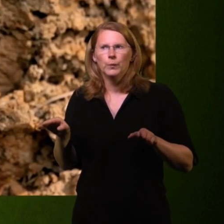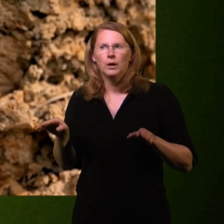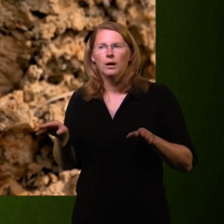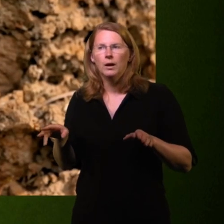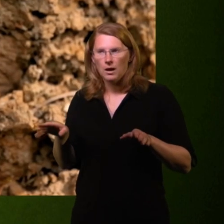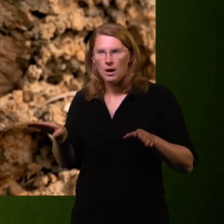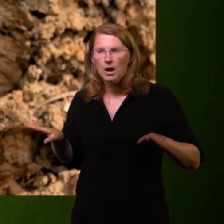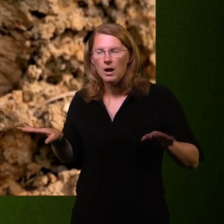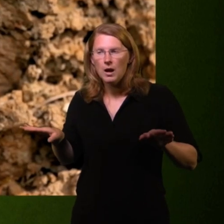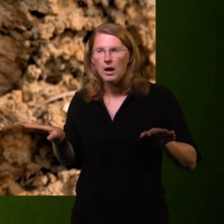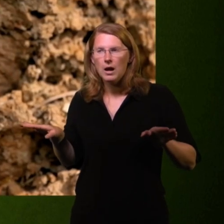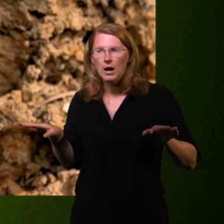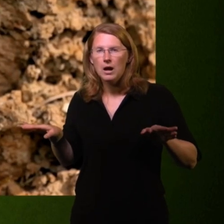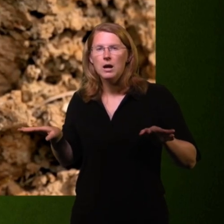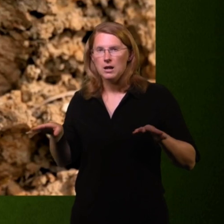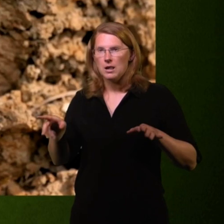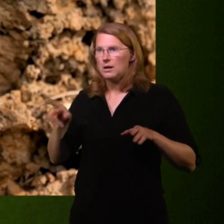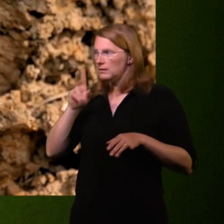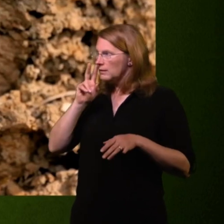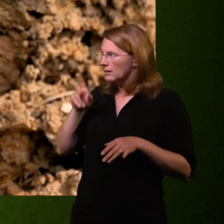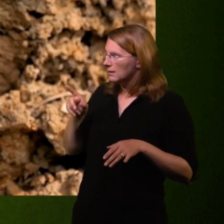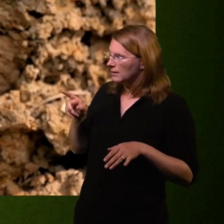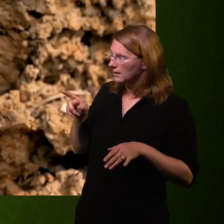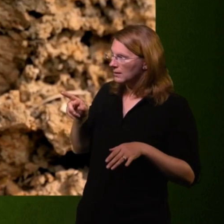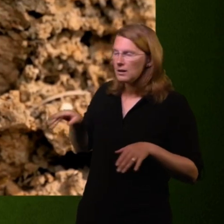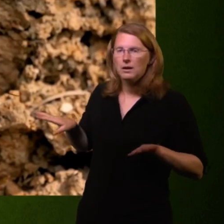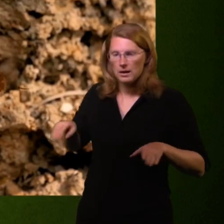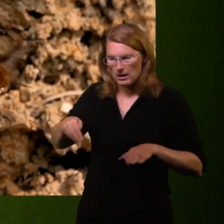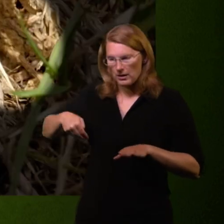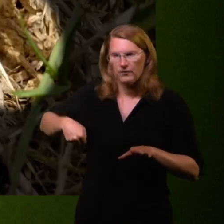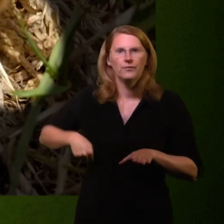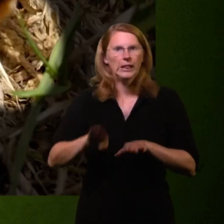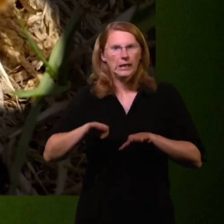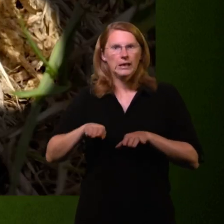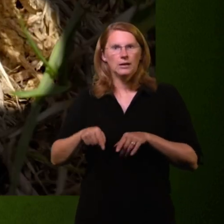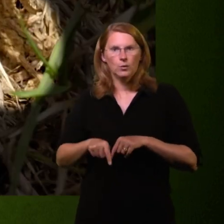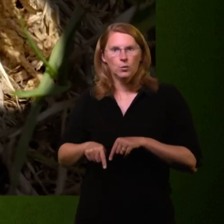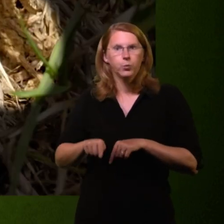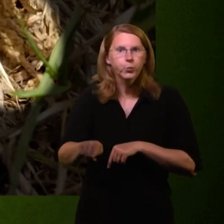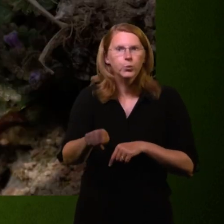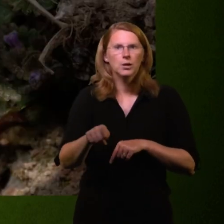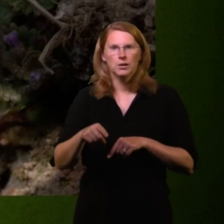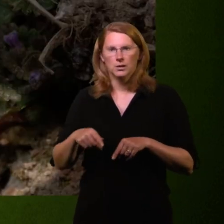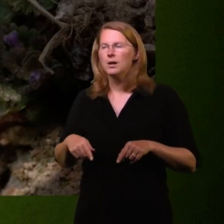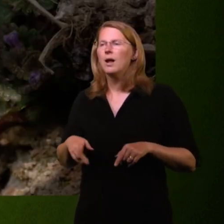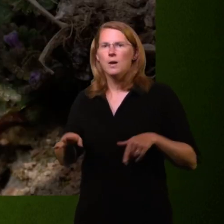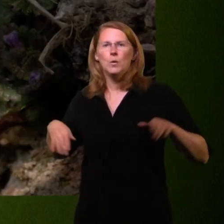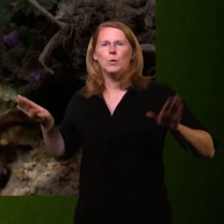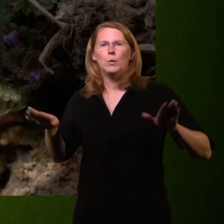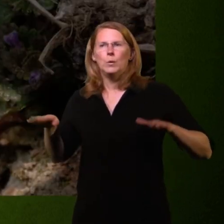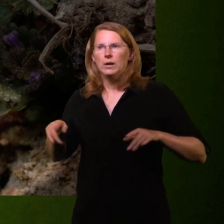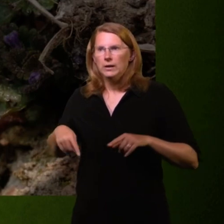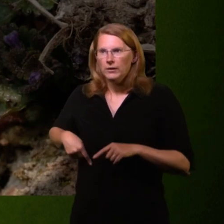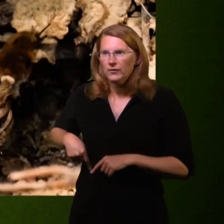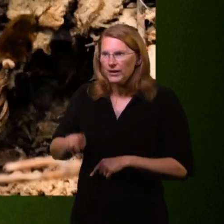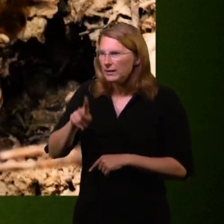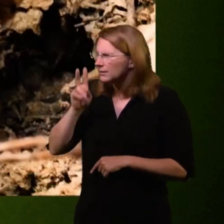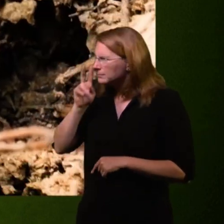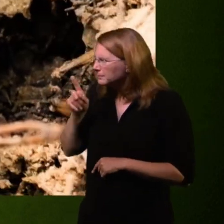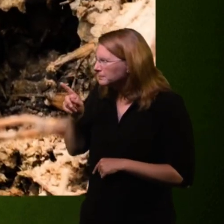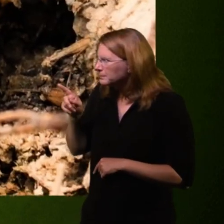heavy eggs, which, one by one, she flings into the mining bee's